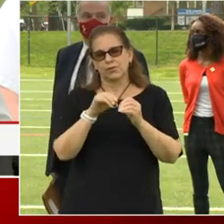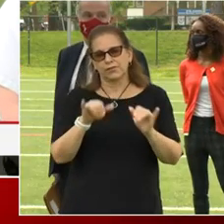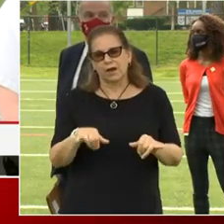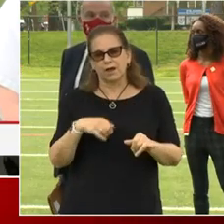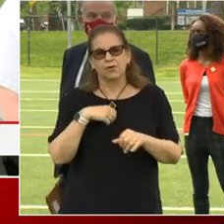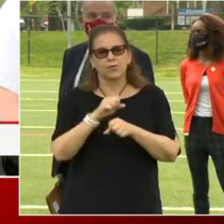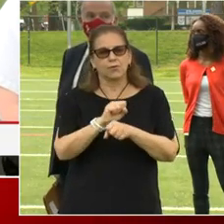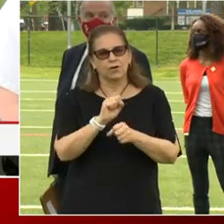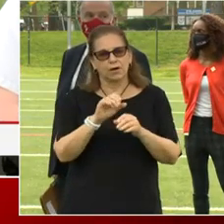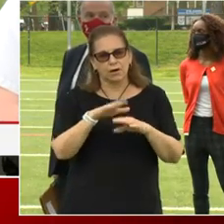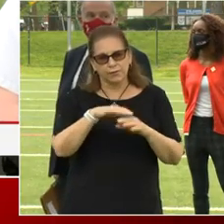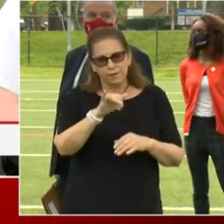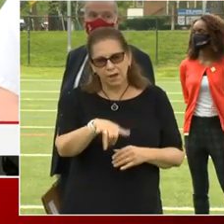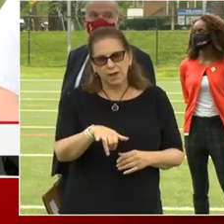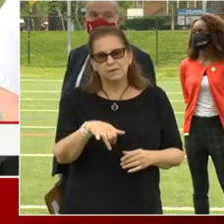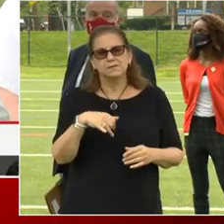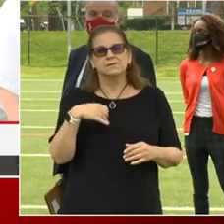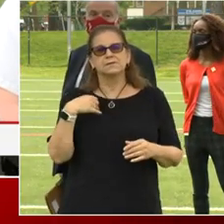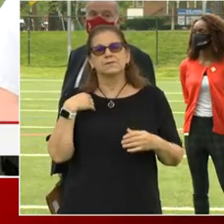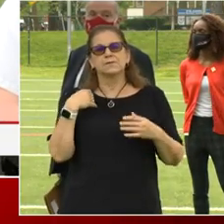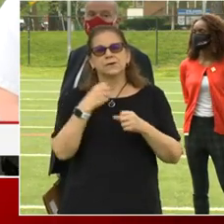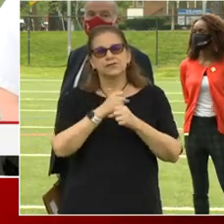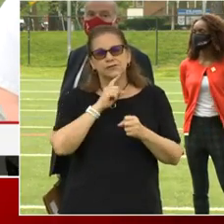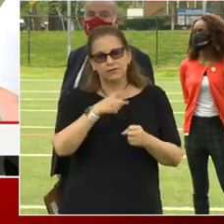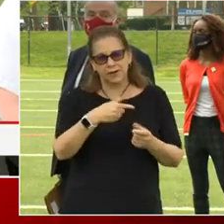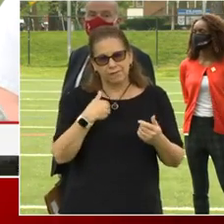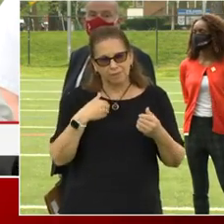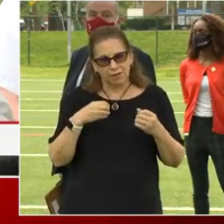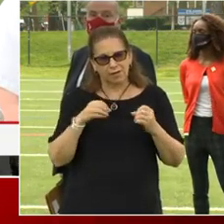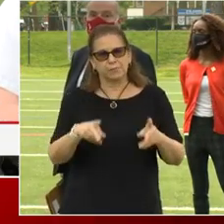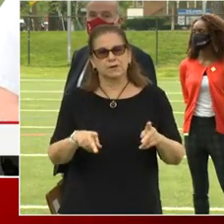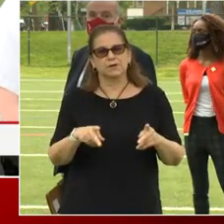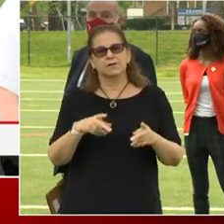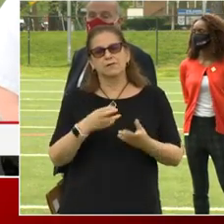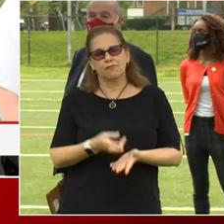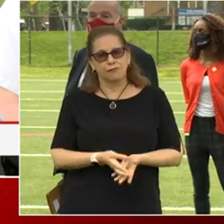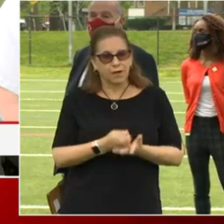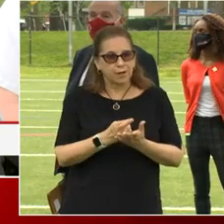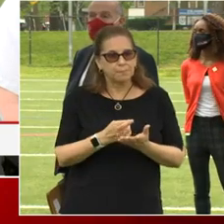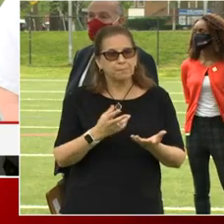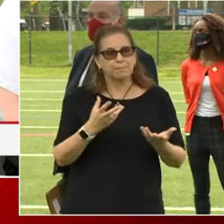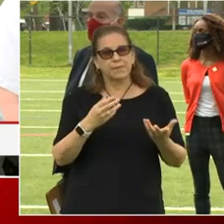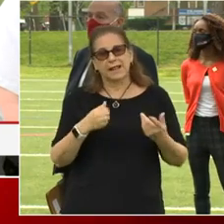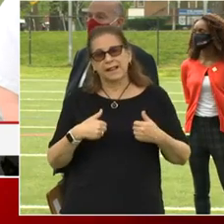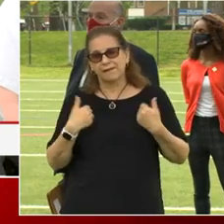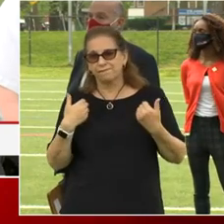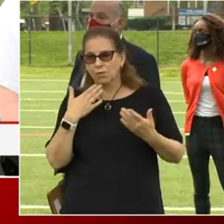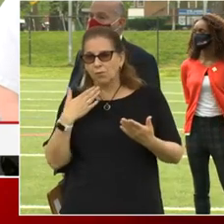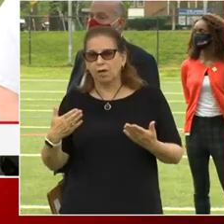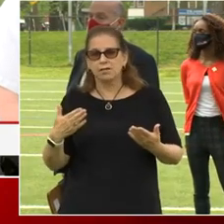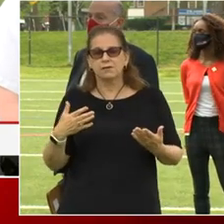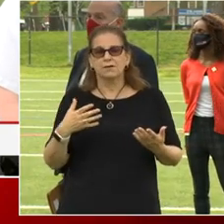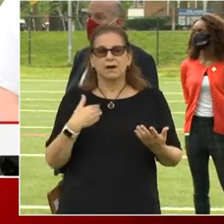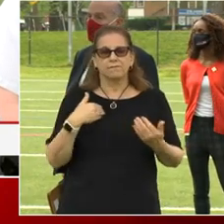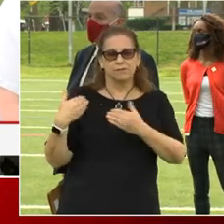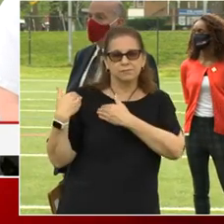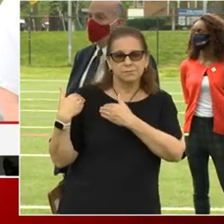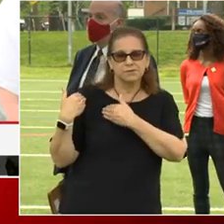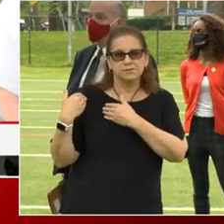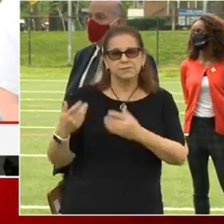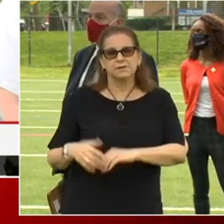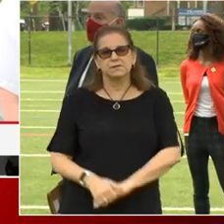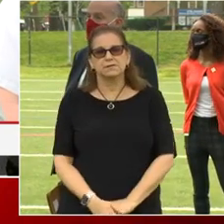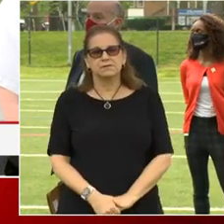to violent crime, we want to make sure that whether it's a juvenile, an adult, whoever, that people are being held accountable for those